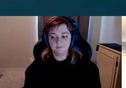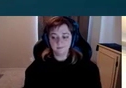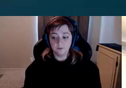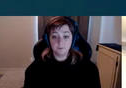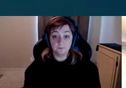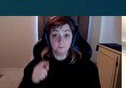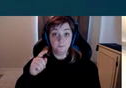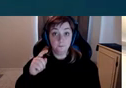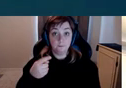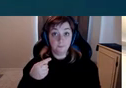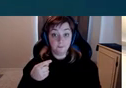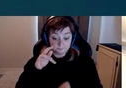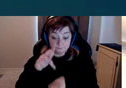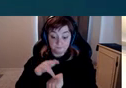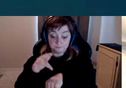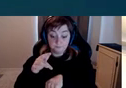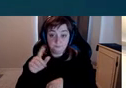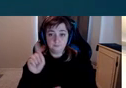was Germany,